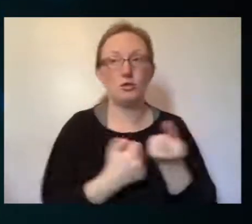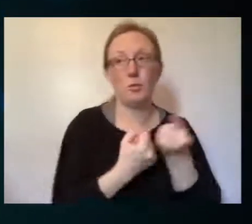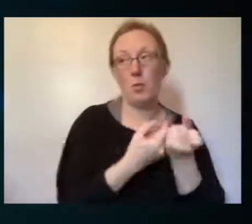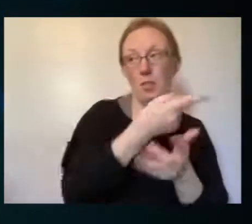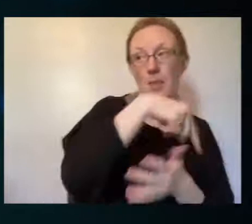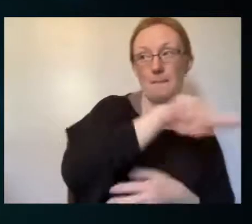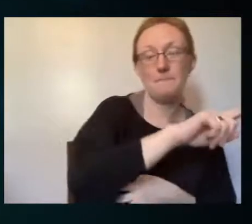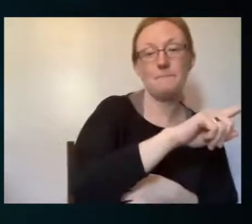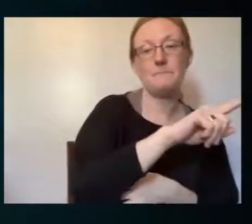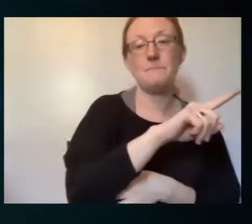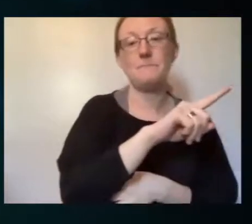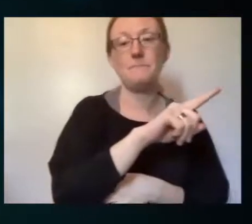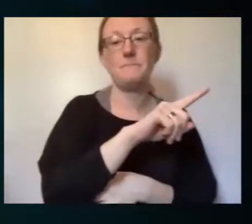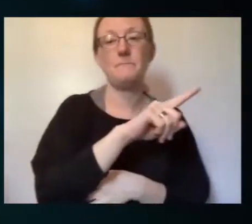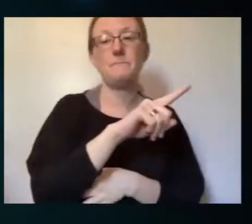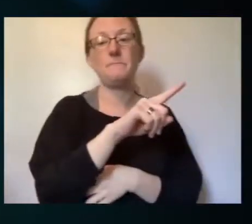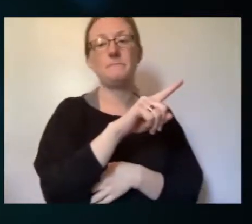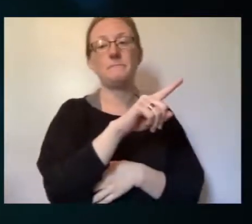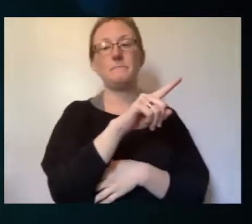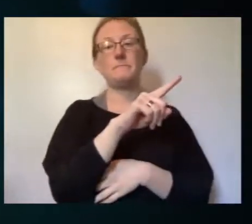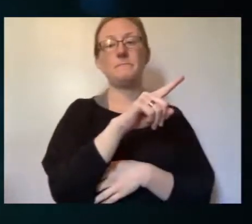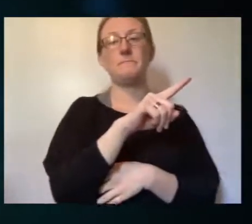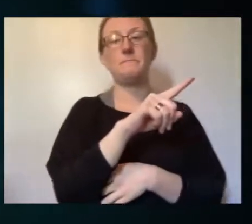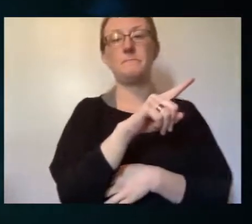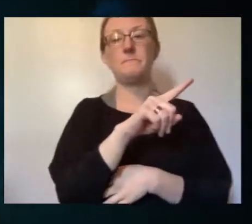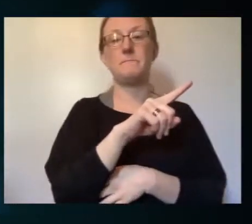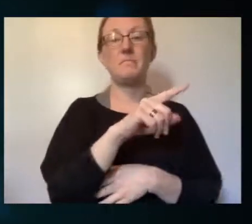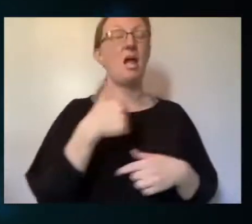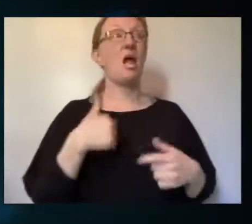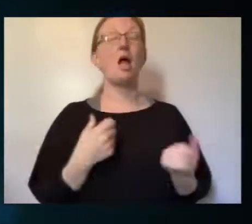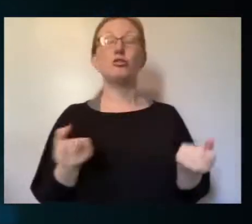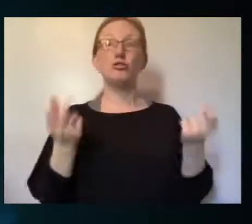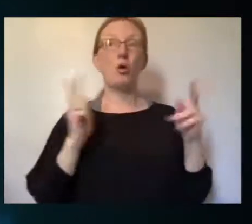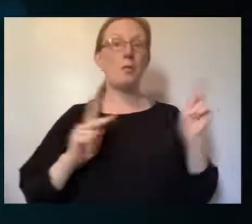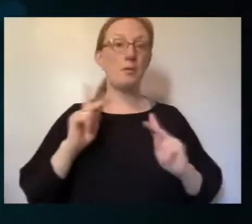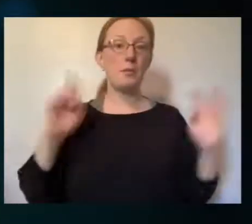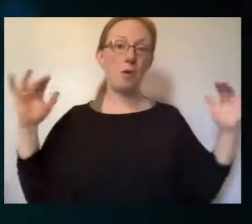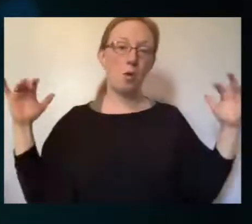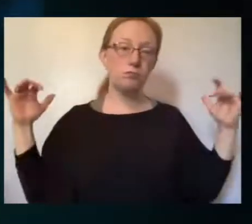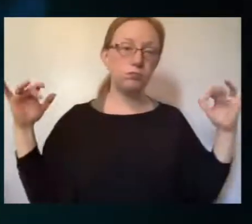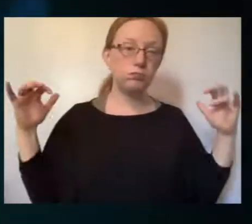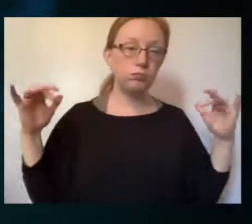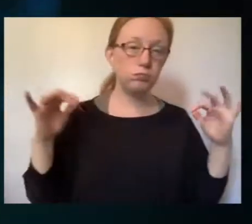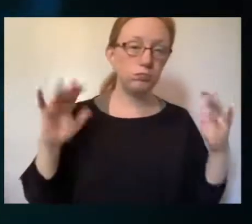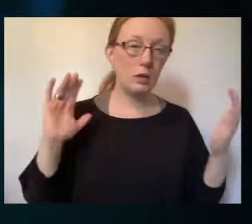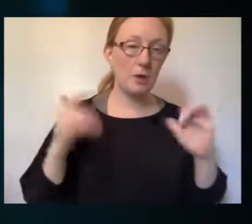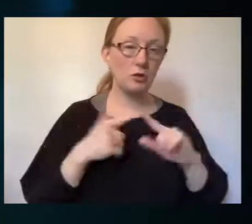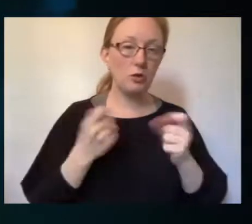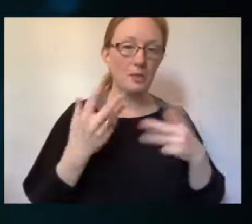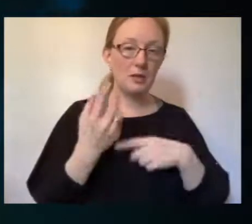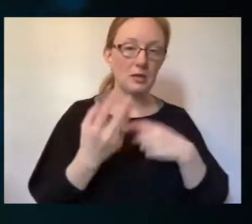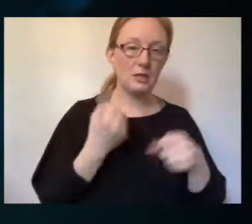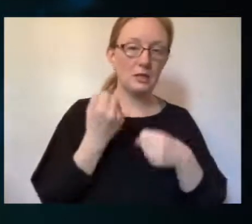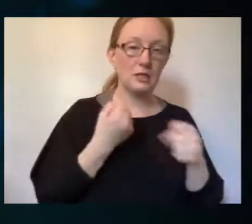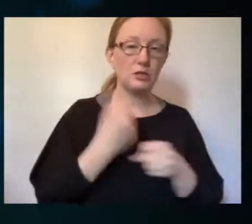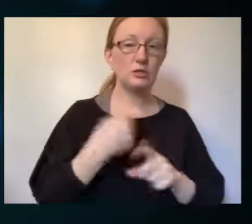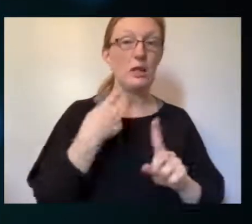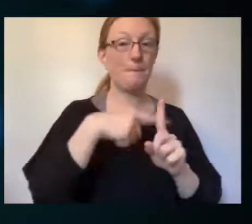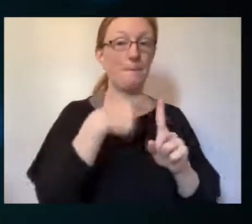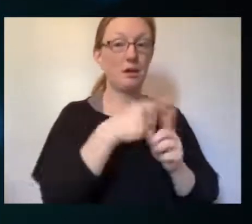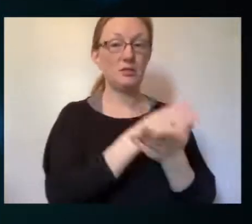them. We had a widest and largest participation compared to previous years and positive budget for